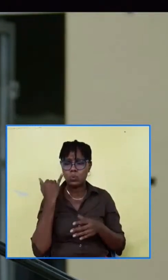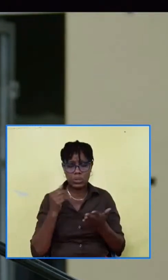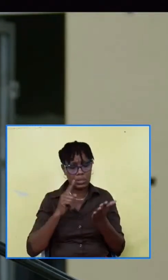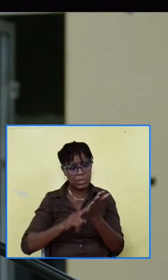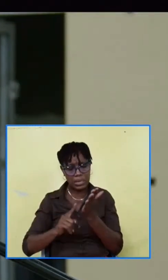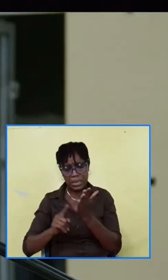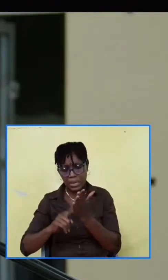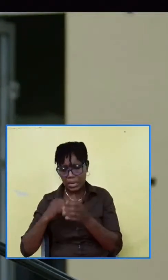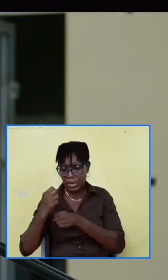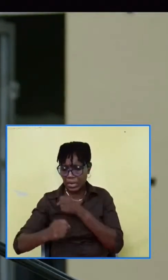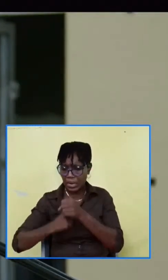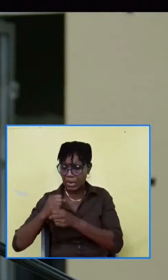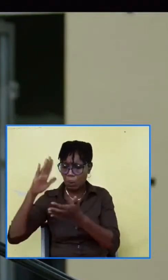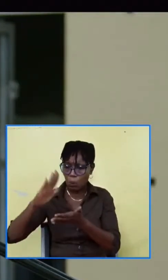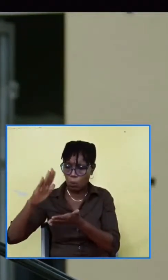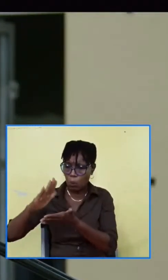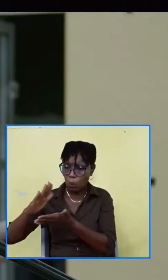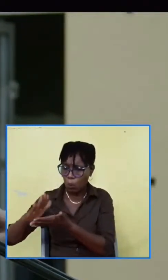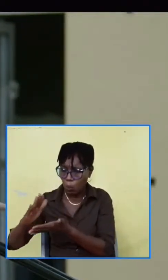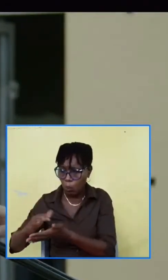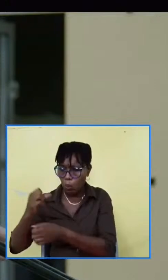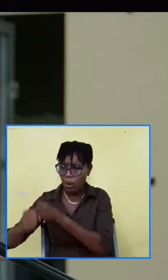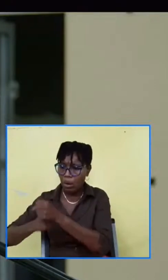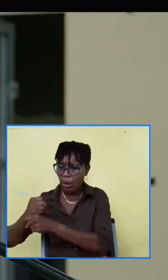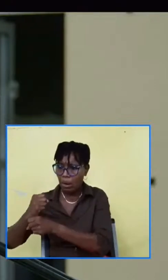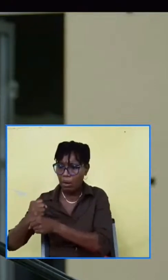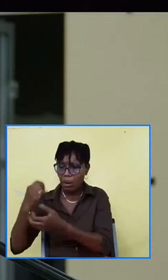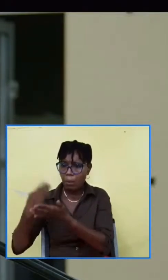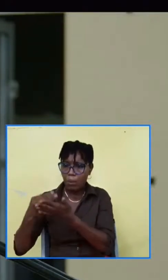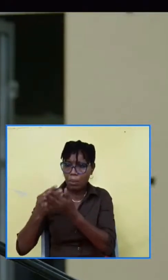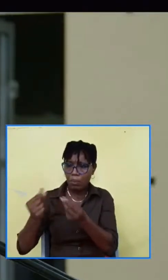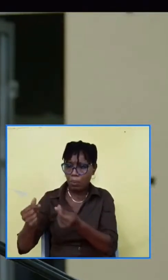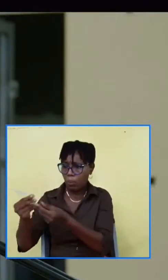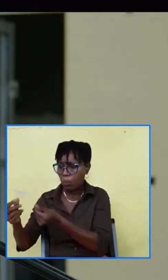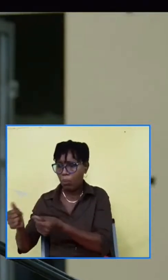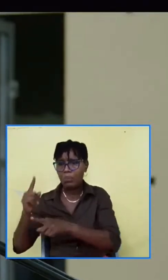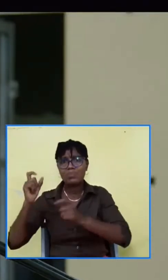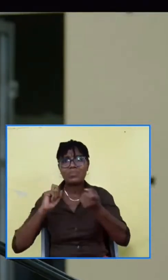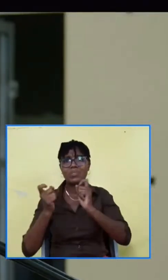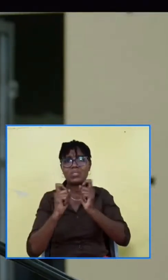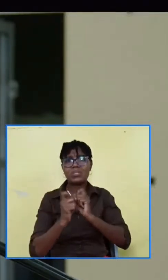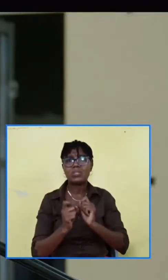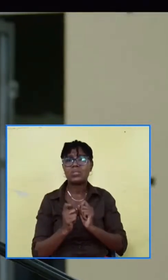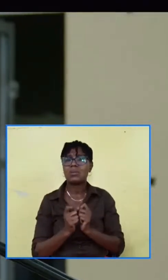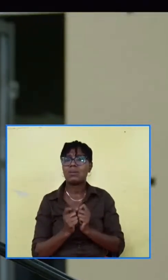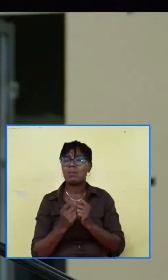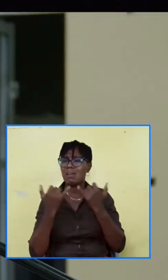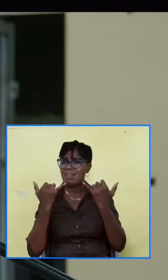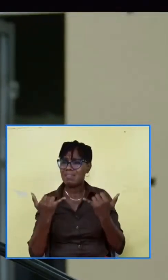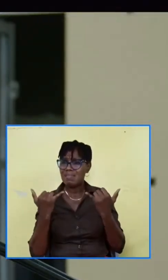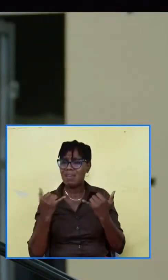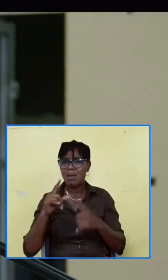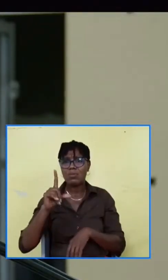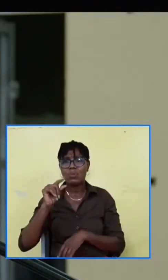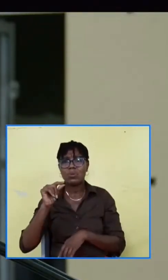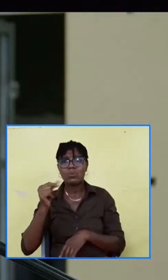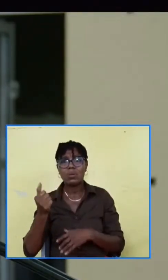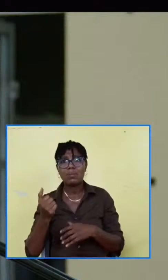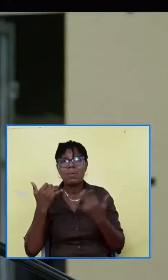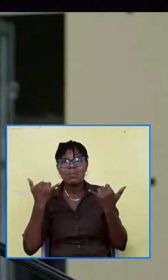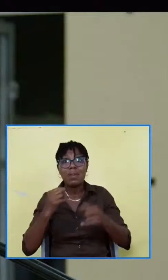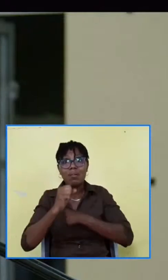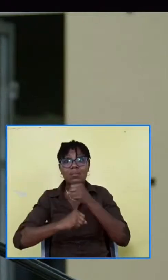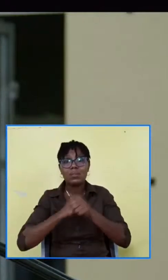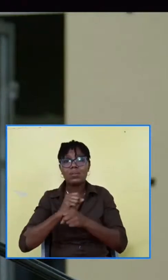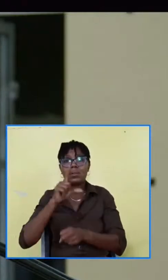analysis, that means that that report was done in 2020. We're in 2022. We're 2 years in.